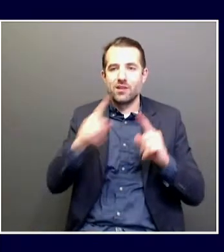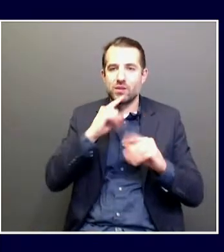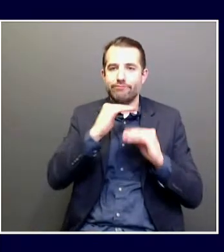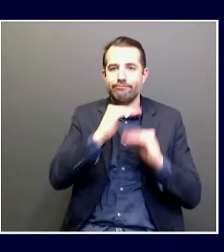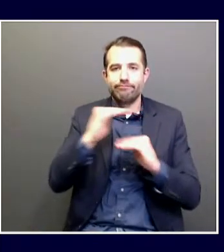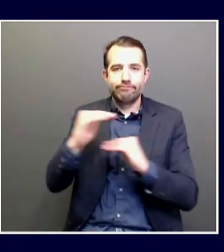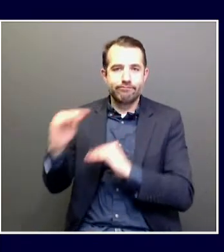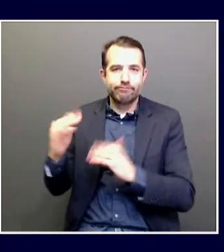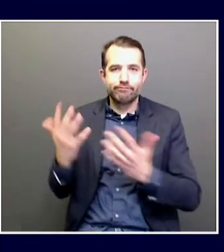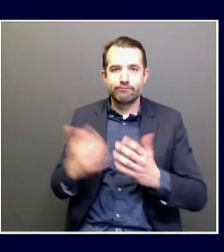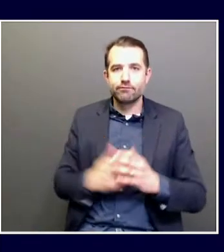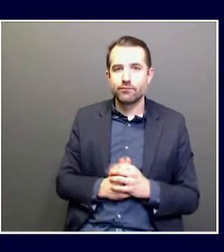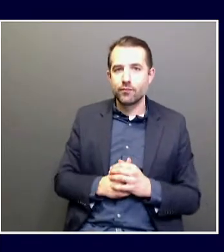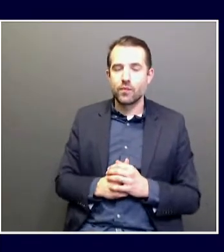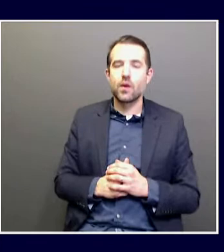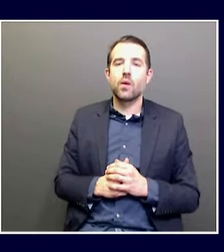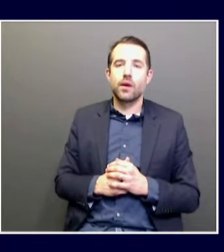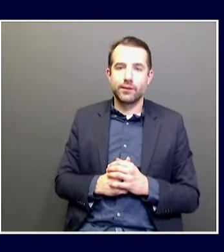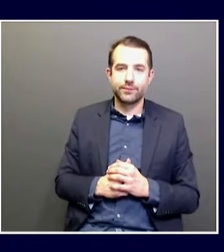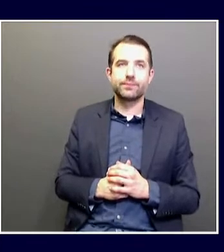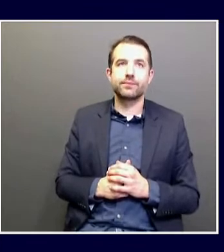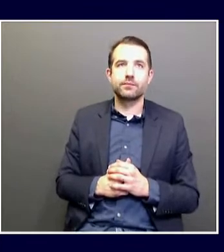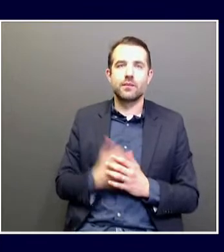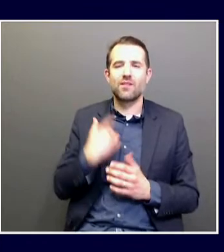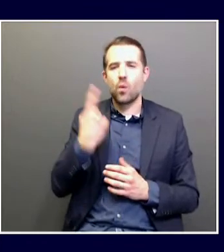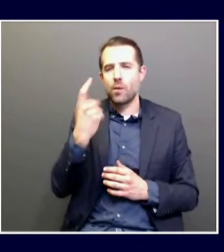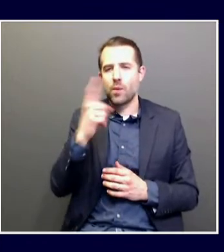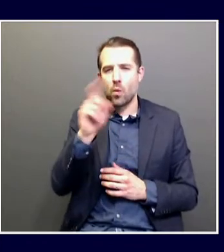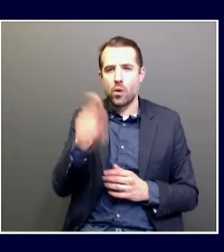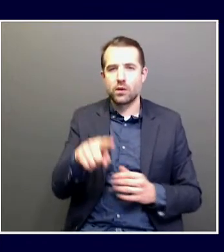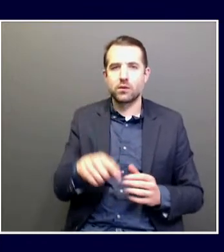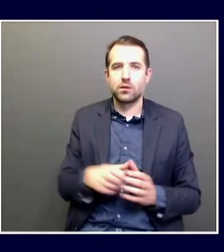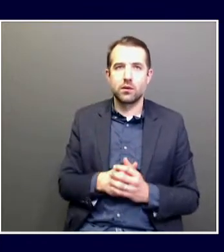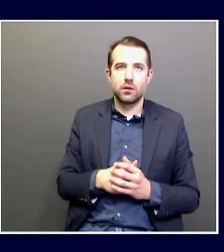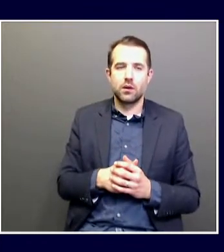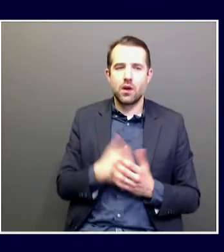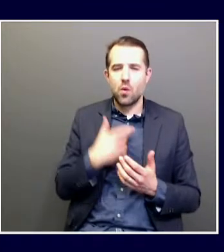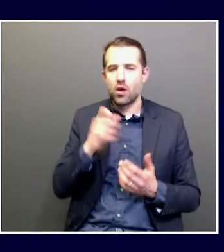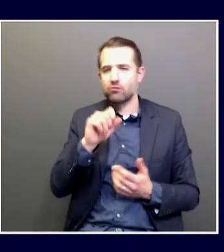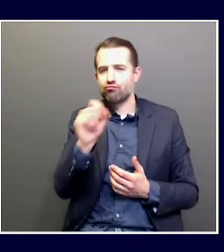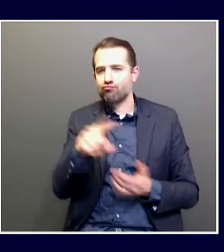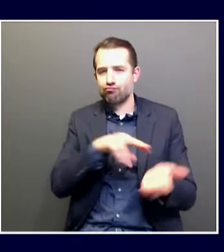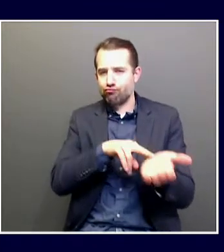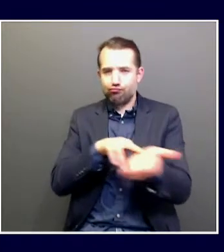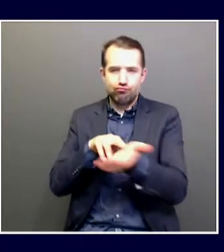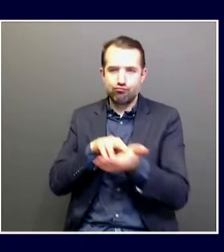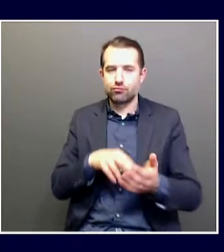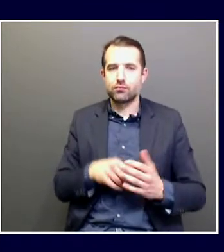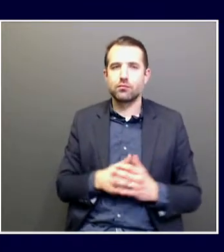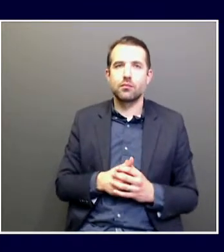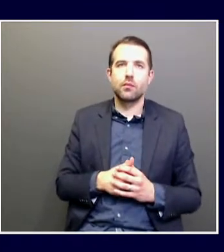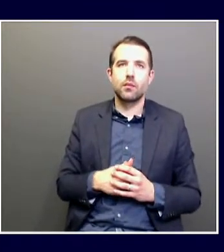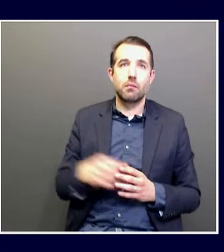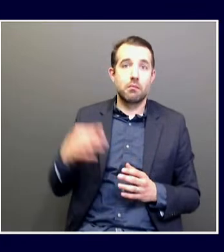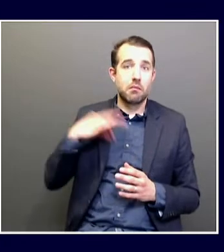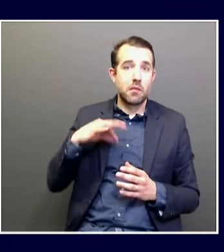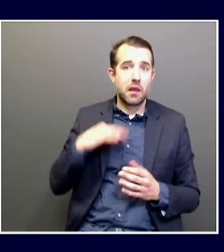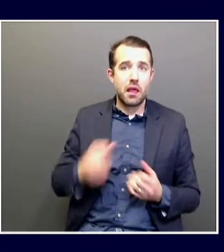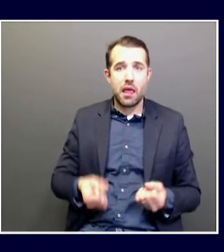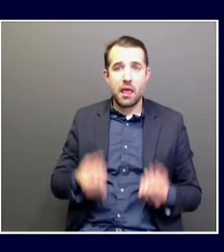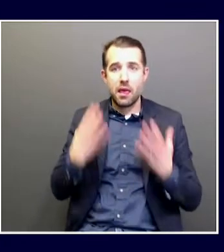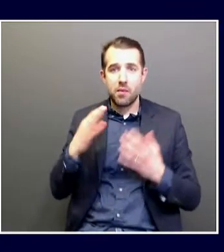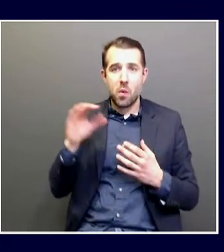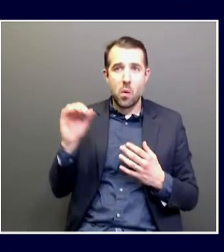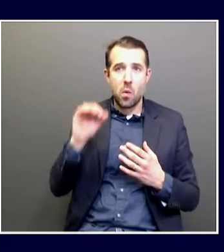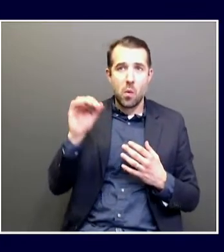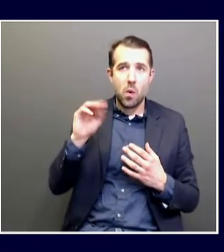Great, thanks. Just final question. Do you have any kind of gauge on what percentage of cases right now in Maine are Omicron? It's about 3% or so,